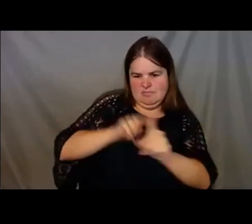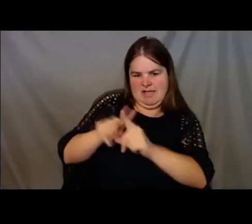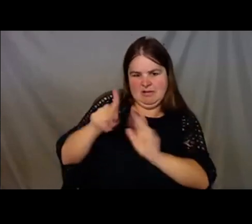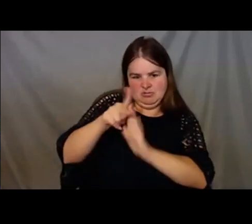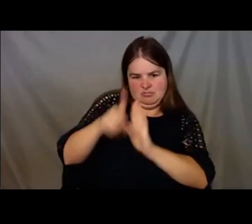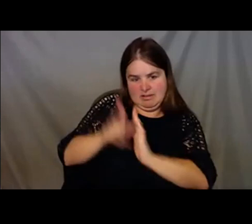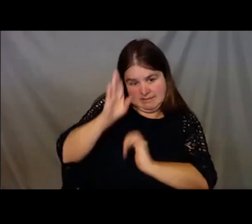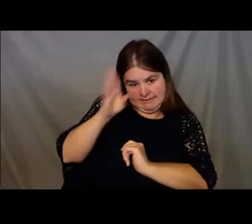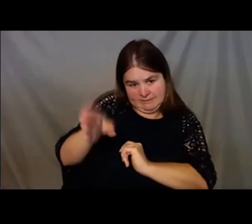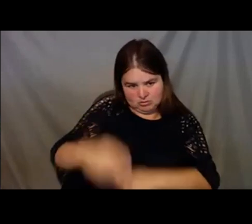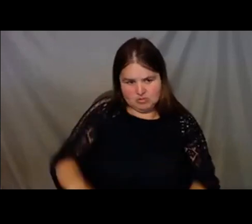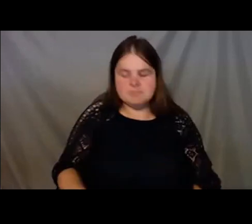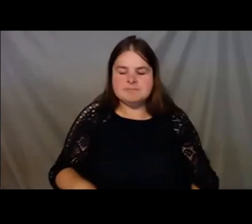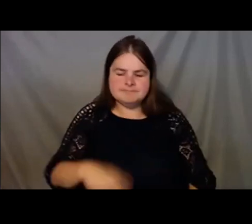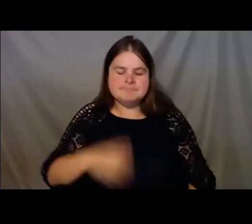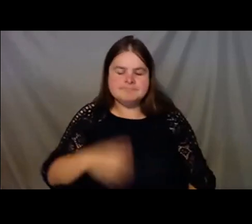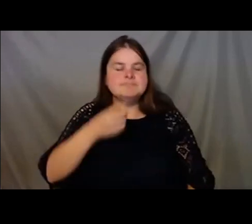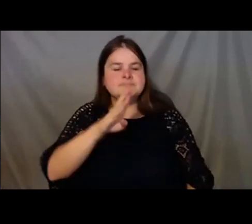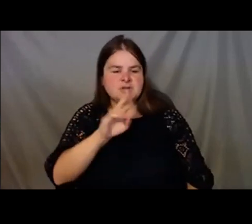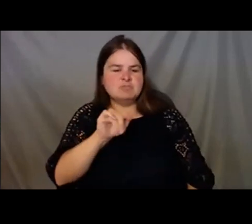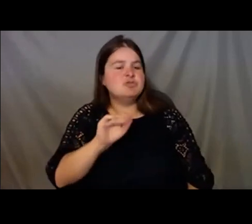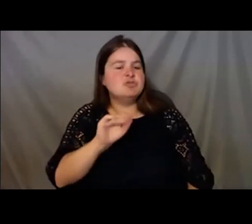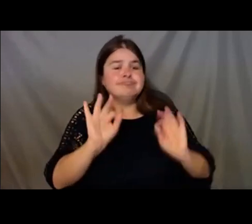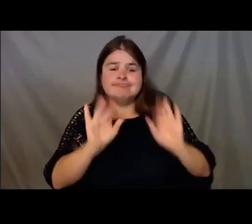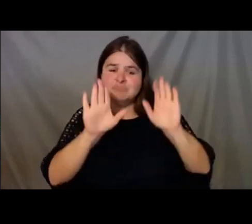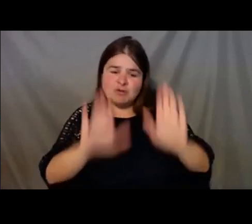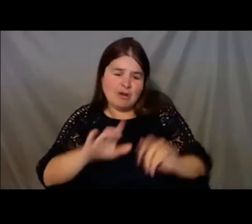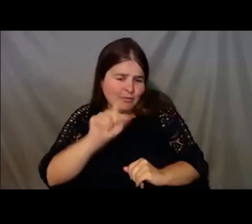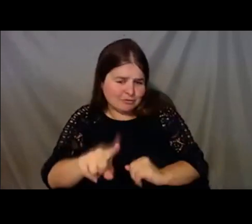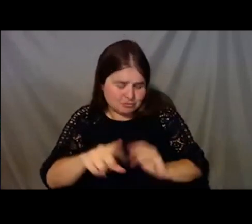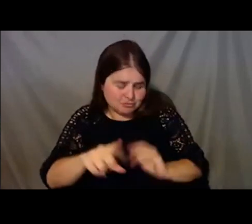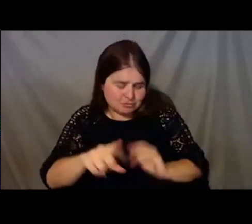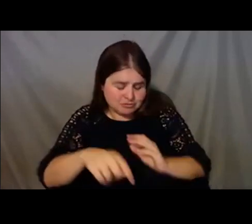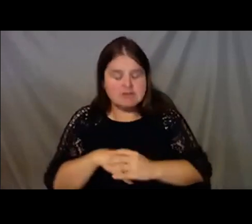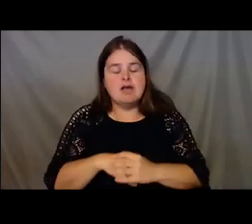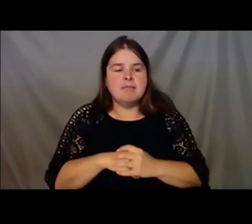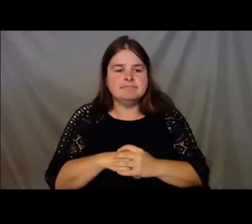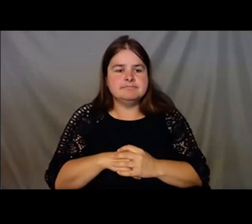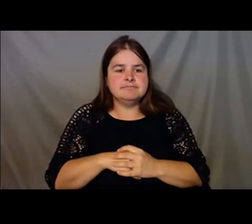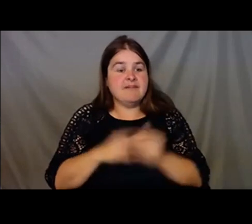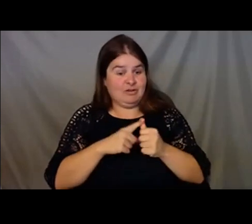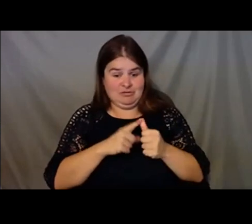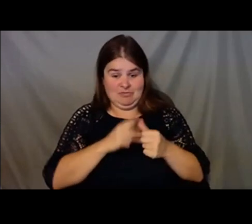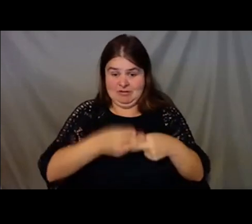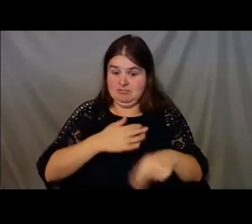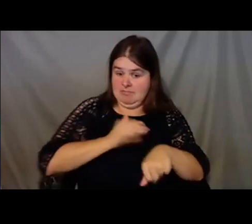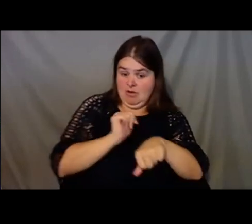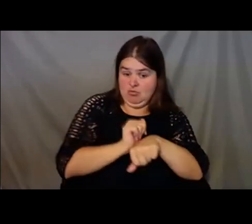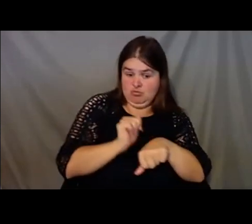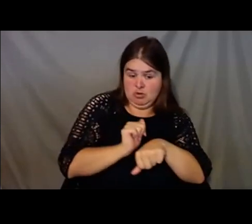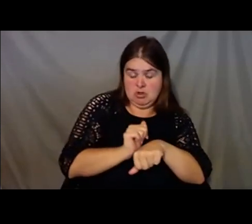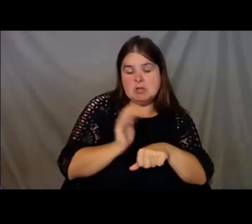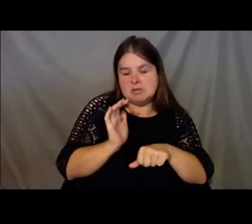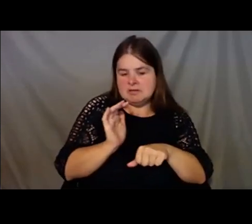that. Yeah, that's a great question. I do want to say first off that although my work does kind of weave basic